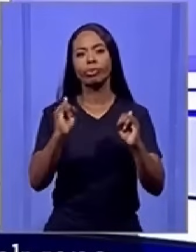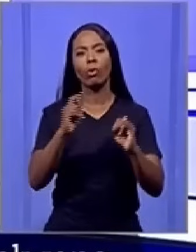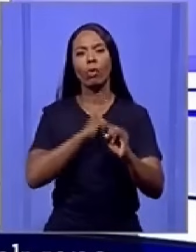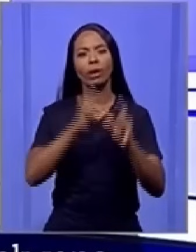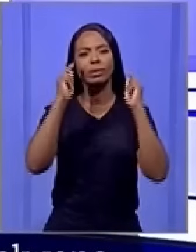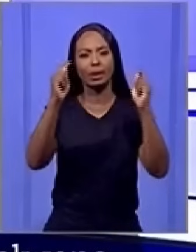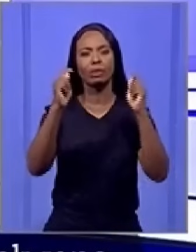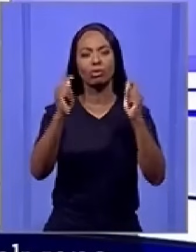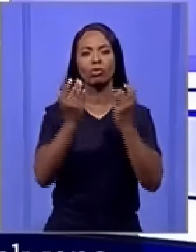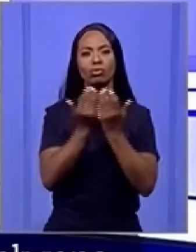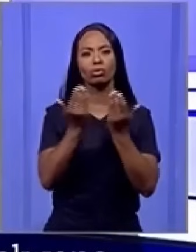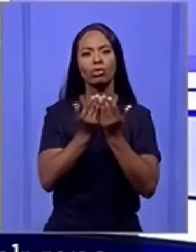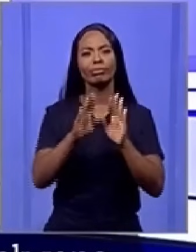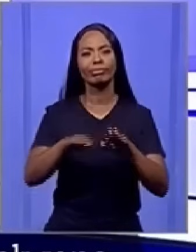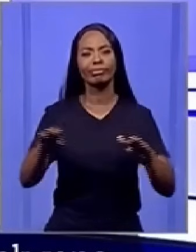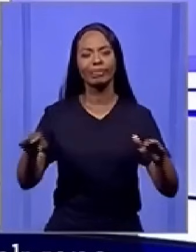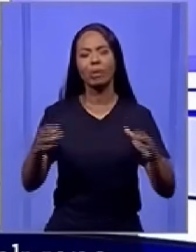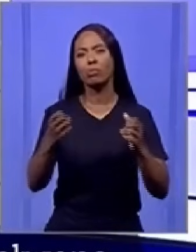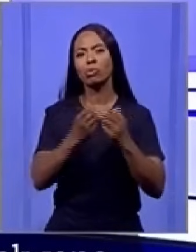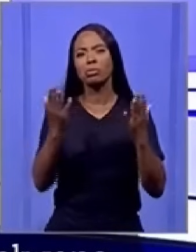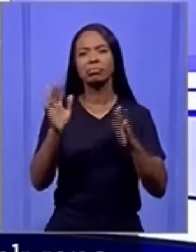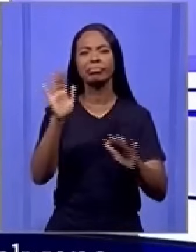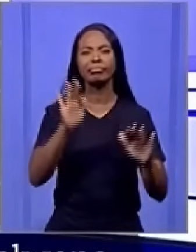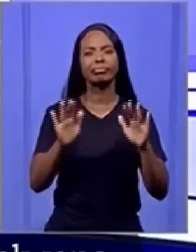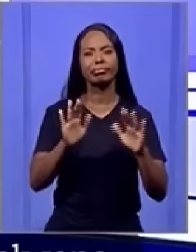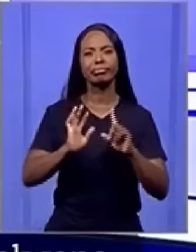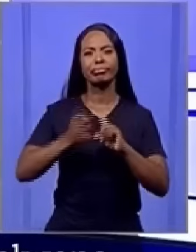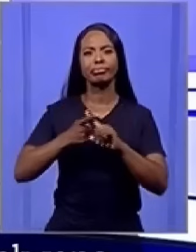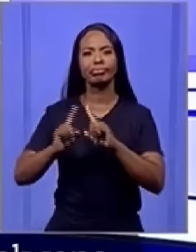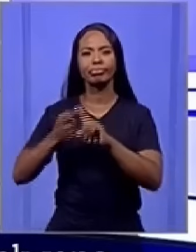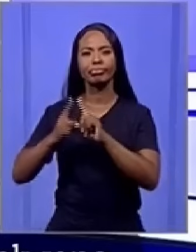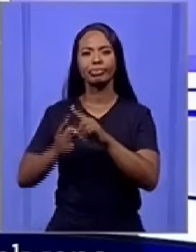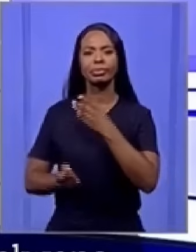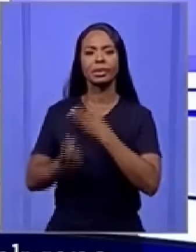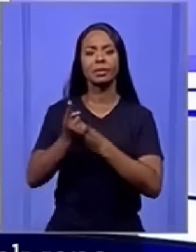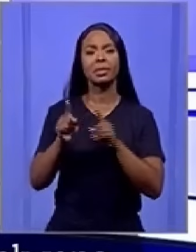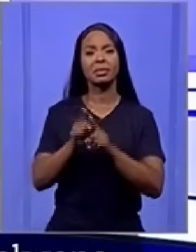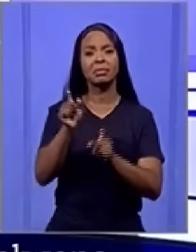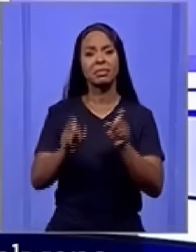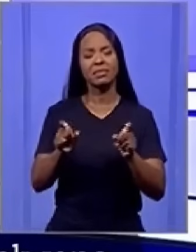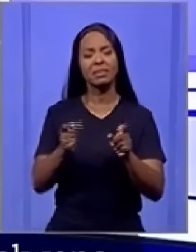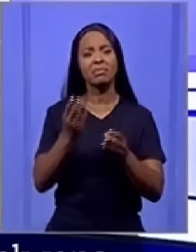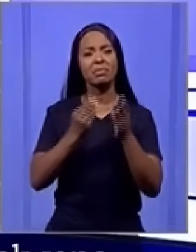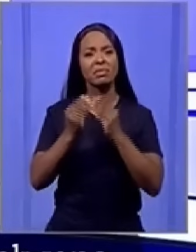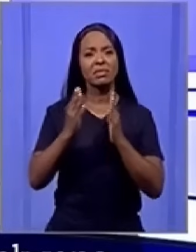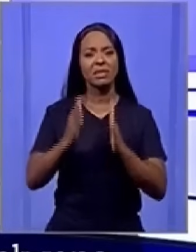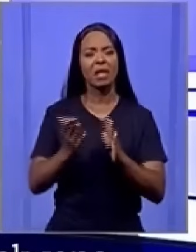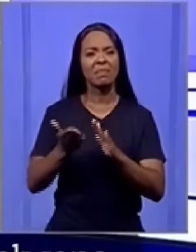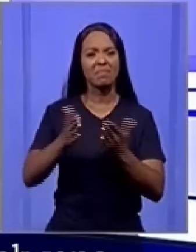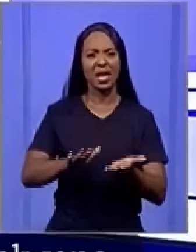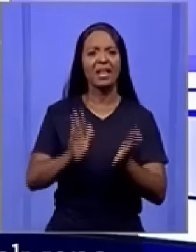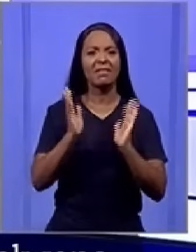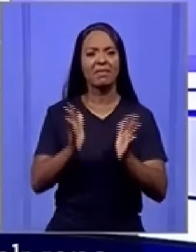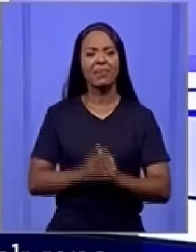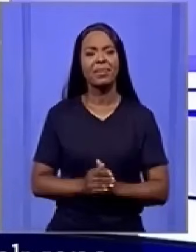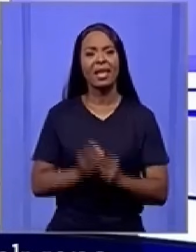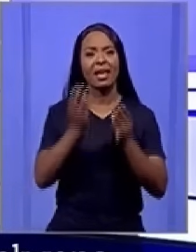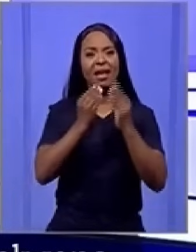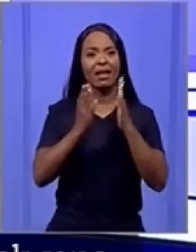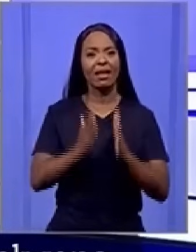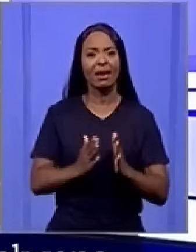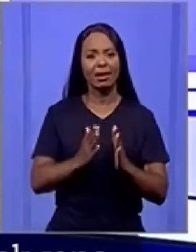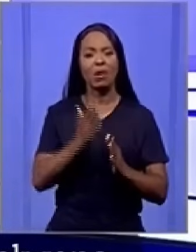dinamelwa tša bana ba sekolo nageng ka bophara fao go lobilwego le maphelo. Gare ga maphelo ao a lobilwego